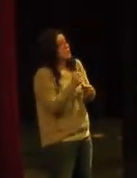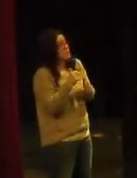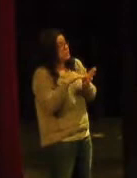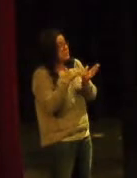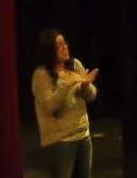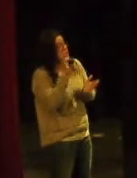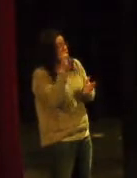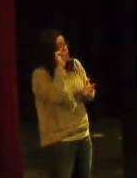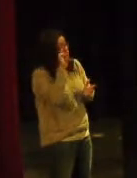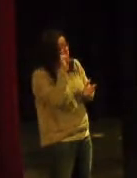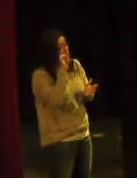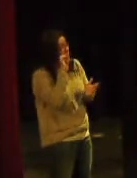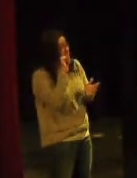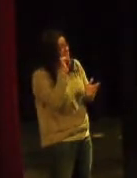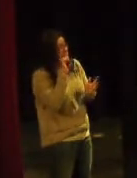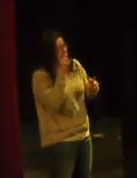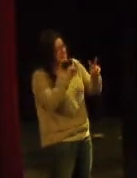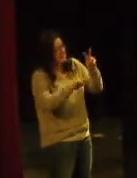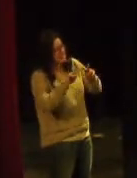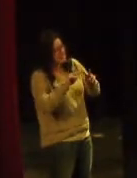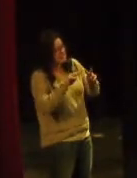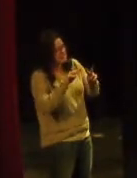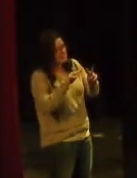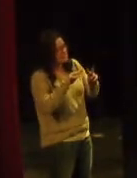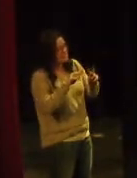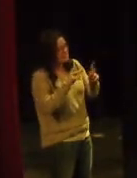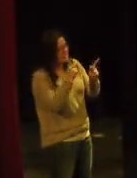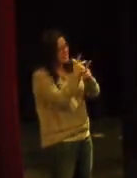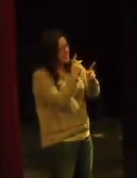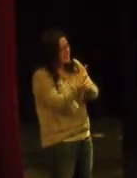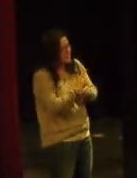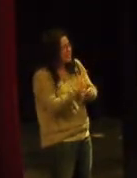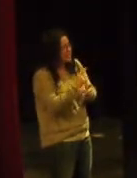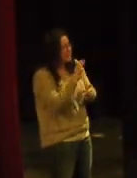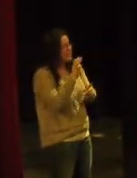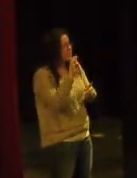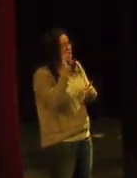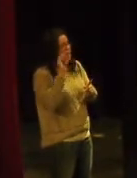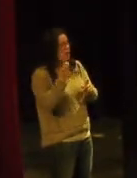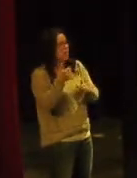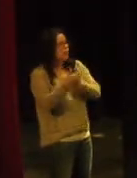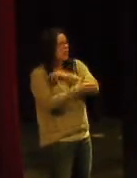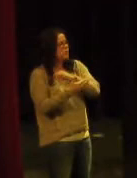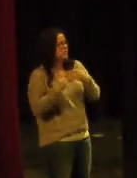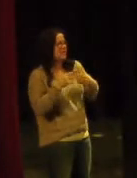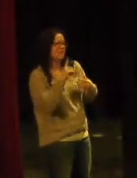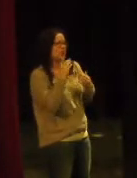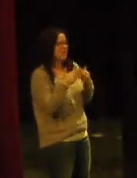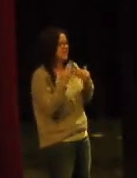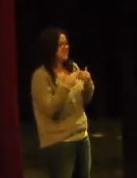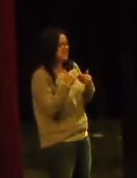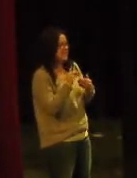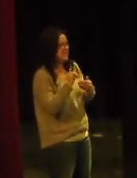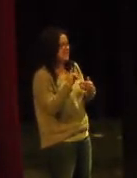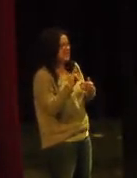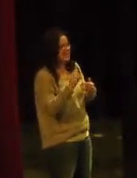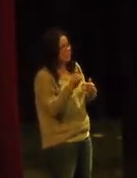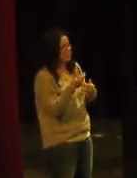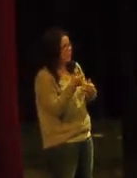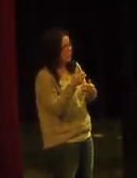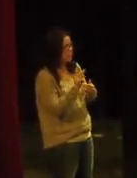European countries that have very easy immigration laws. It's easy to become a citizen, including Canada. Well, I'm including Canada here. I know that's kind of